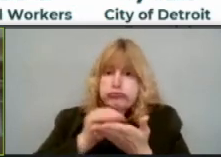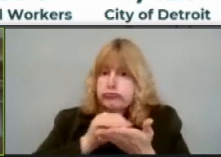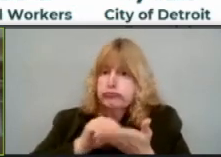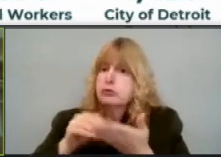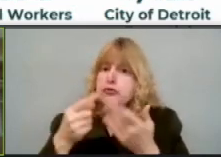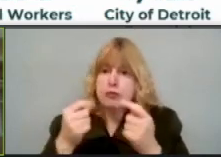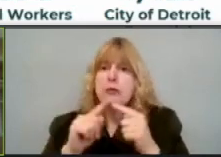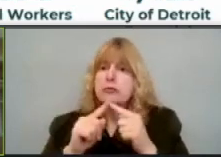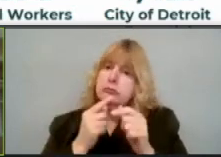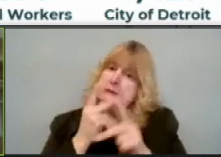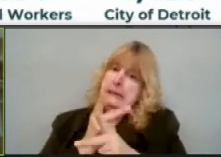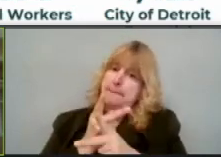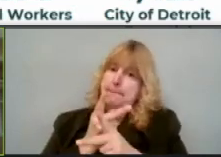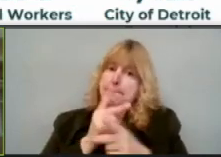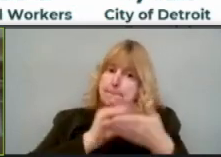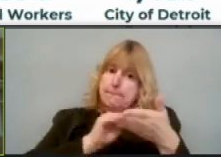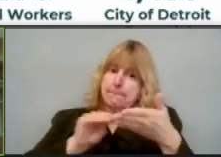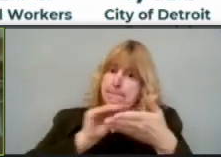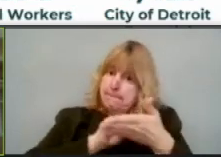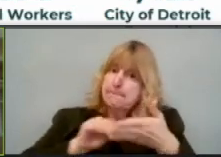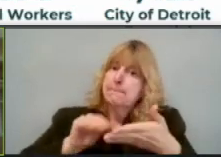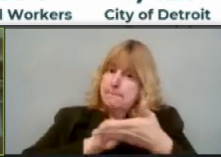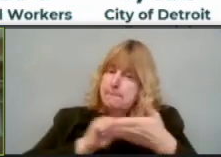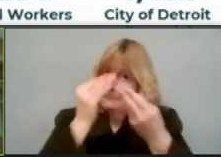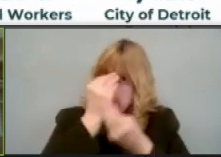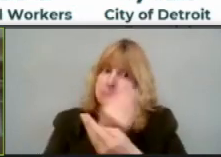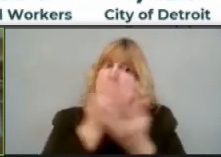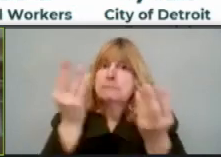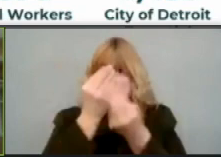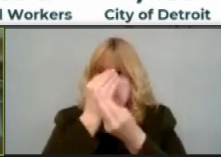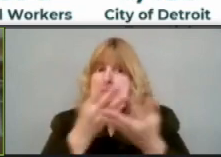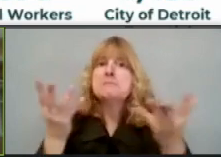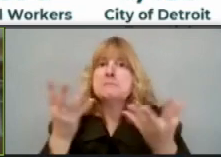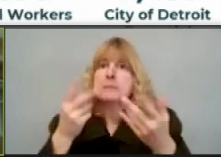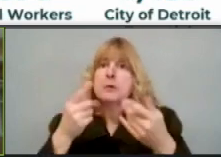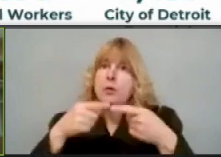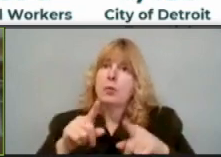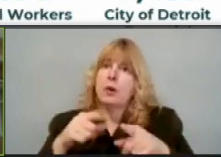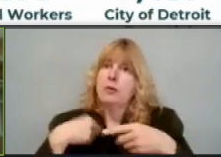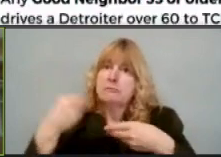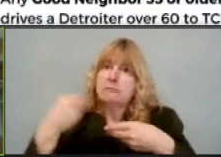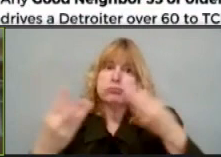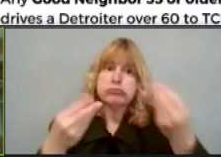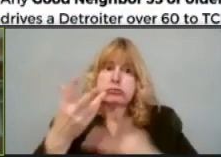Detroit goes and administers the vaccine to our community. Next slide, please.